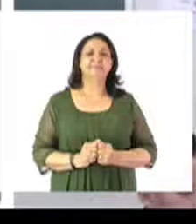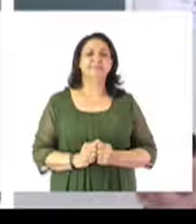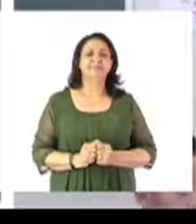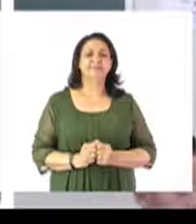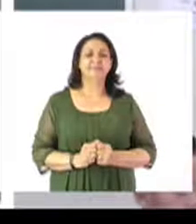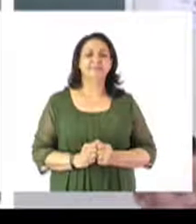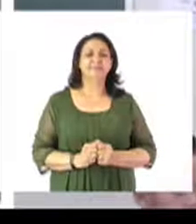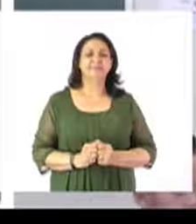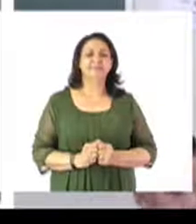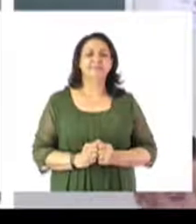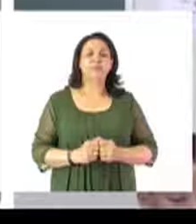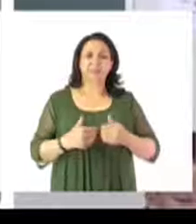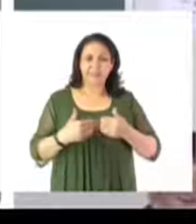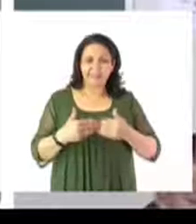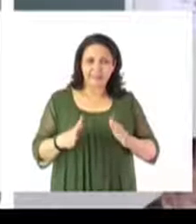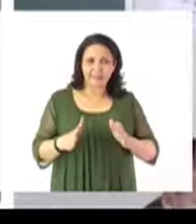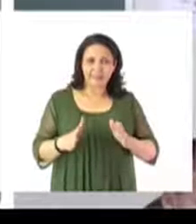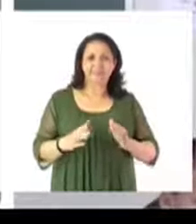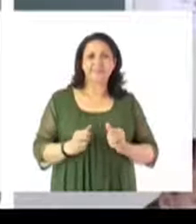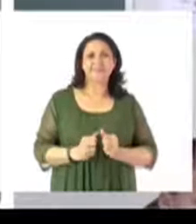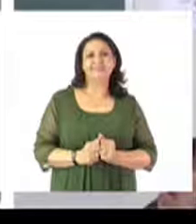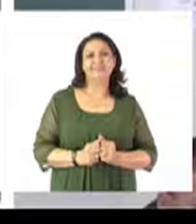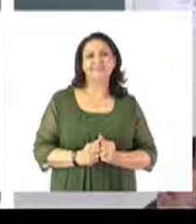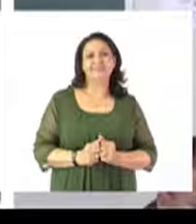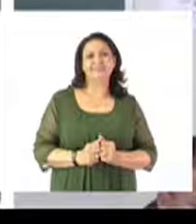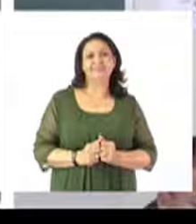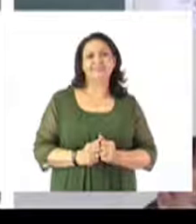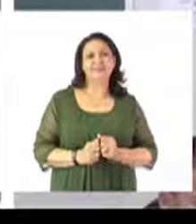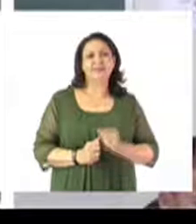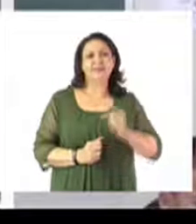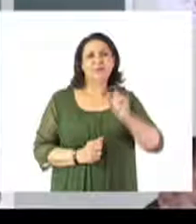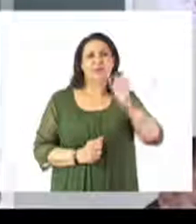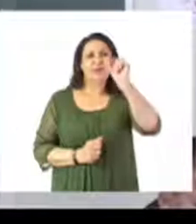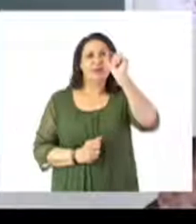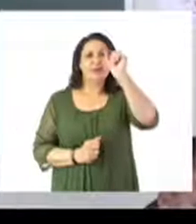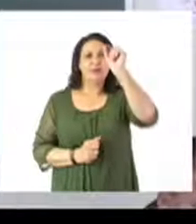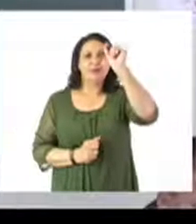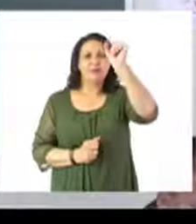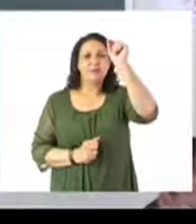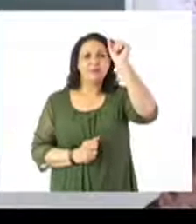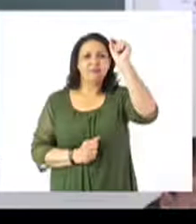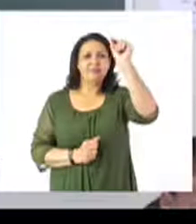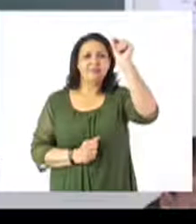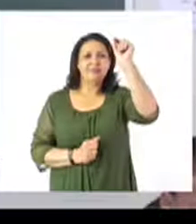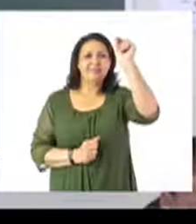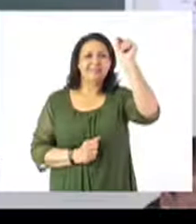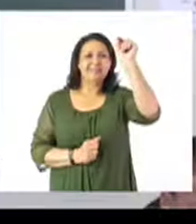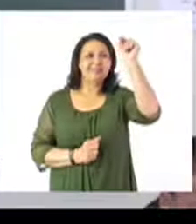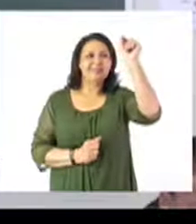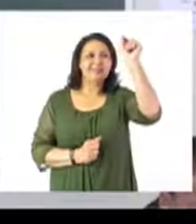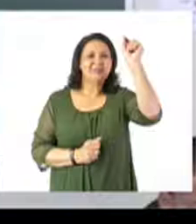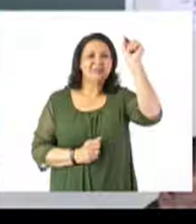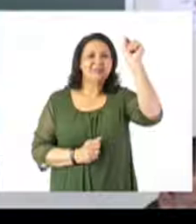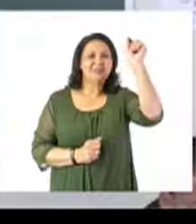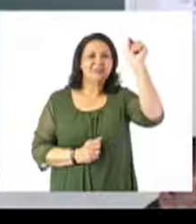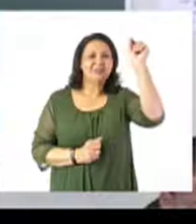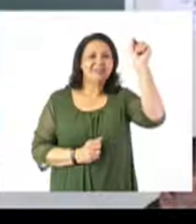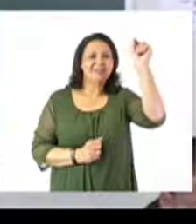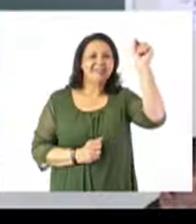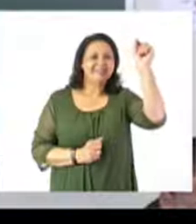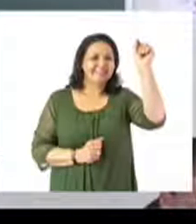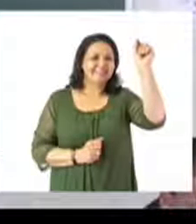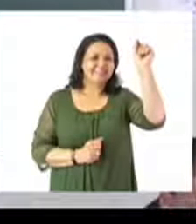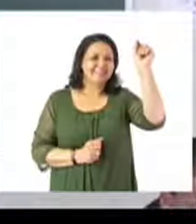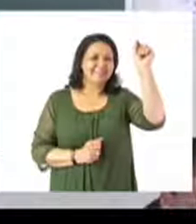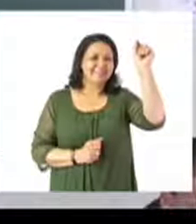and we will start. We go around. On the dotted lines, make sure that you